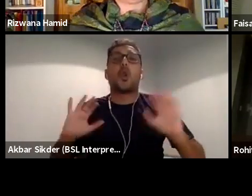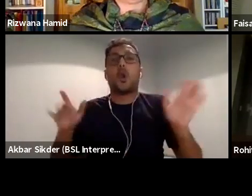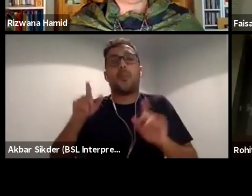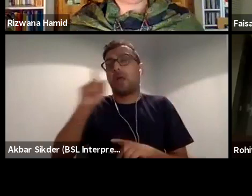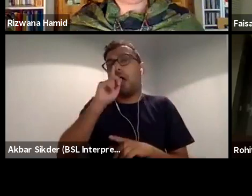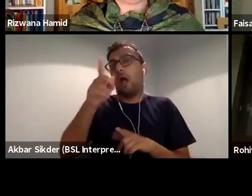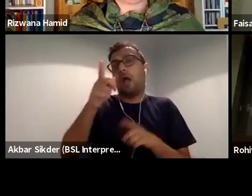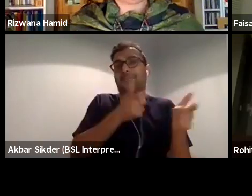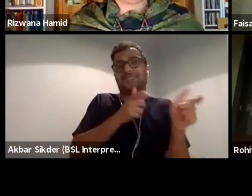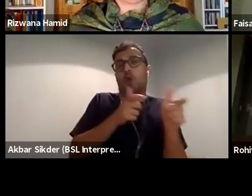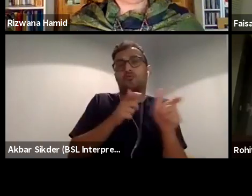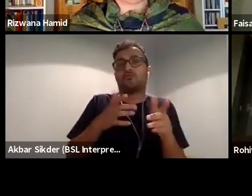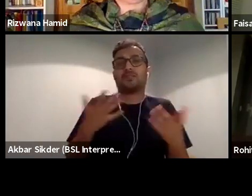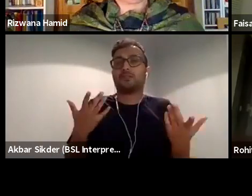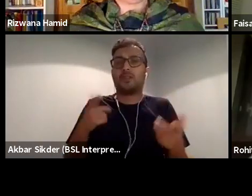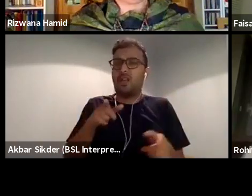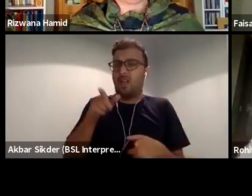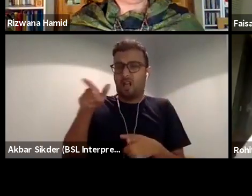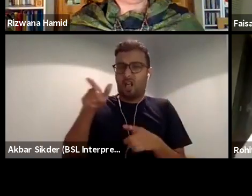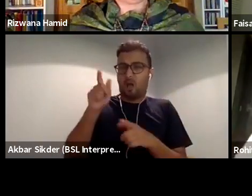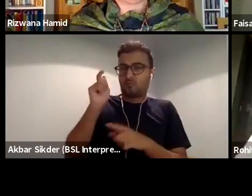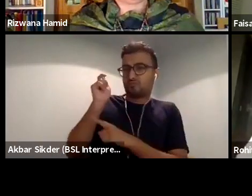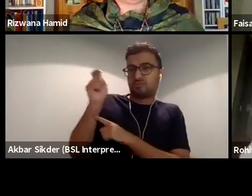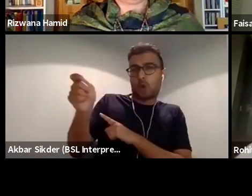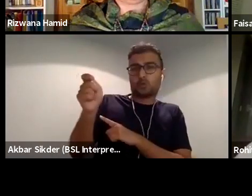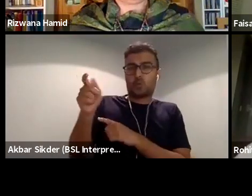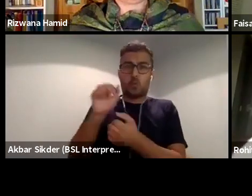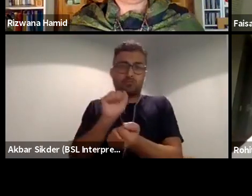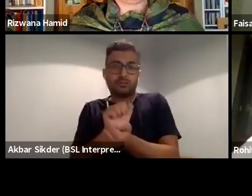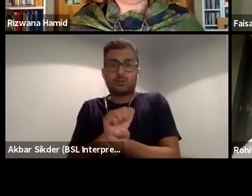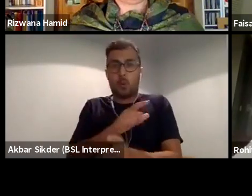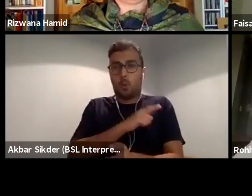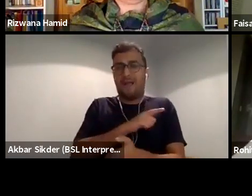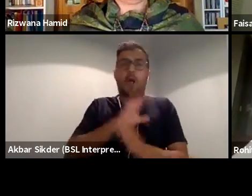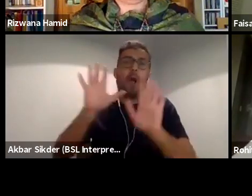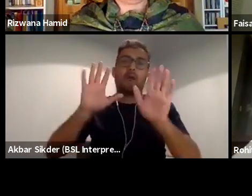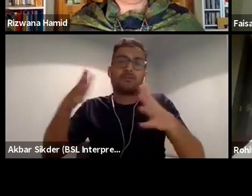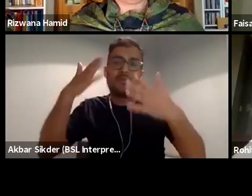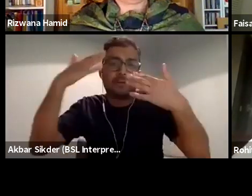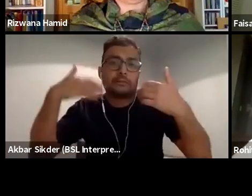on Facebook, or because they were mentally unstable,